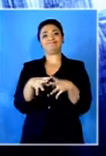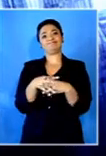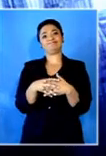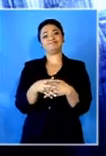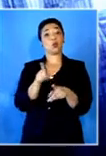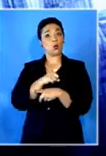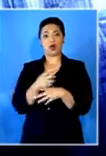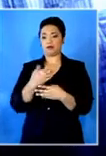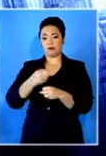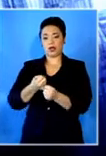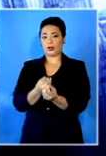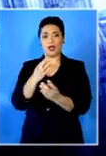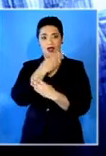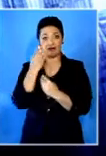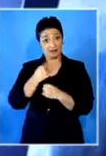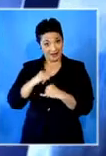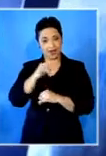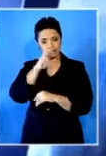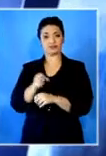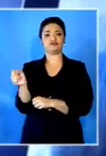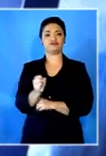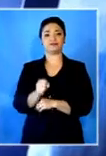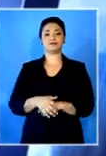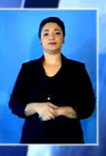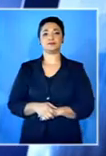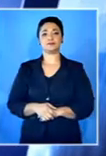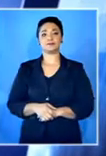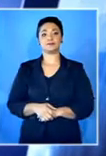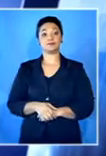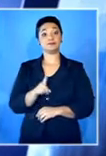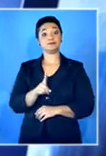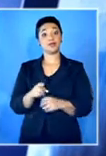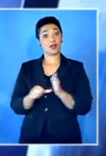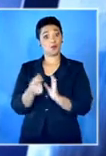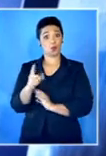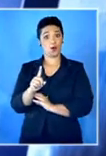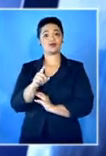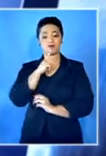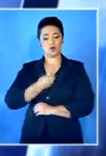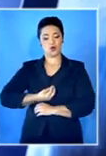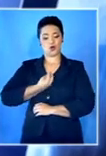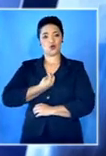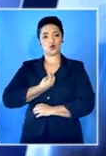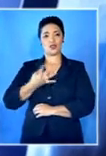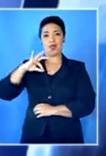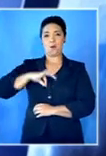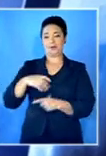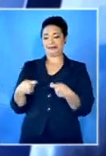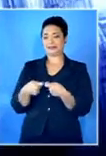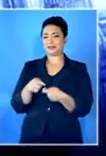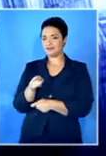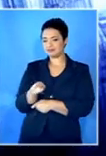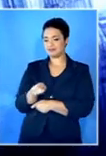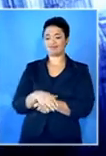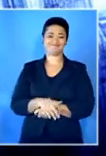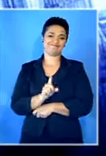which is also already highly contested. I guess finally what is new is the youth wage subsidy. Do you think it'll make a dent? Not sure. I mean, I think